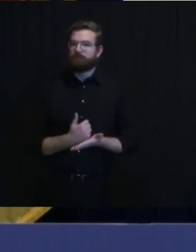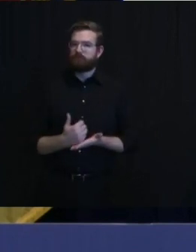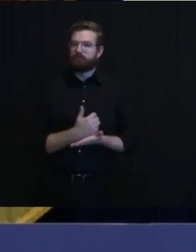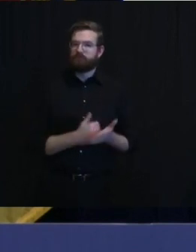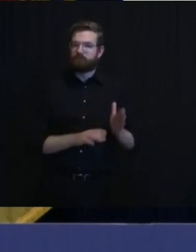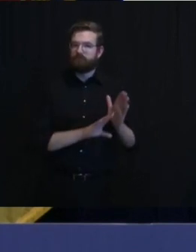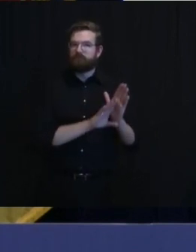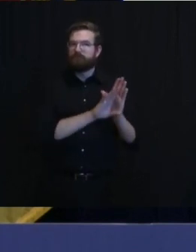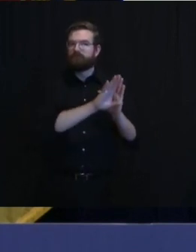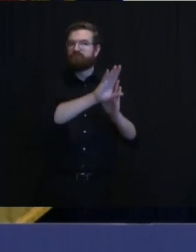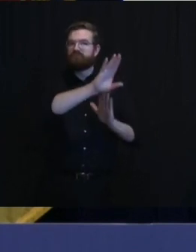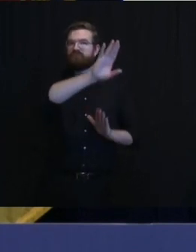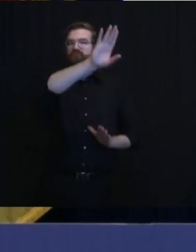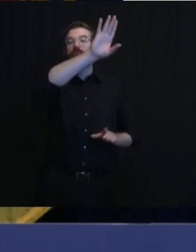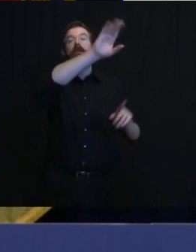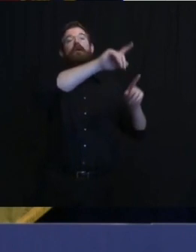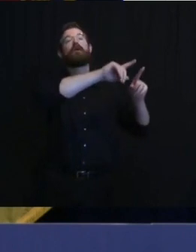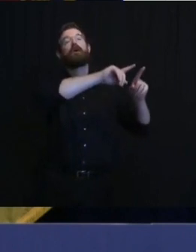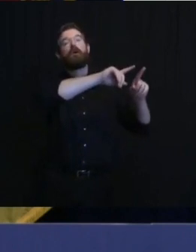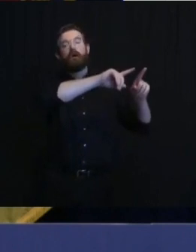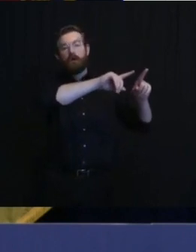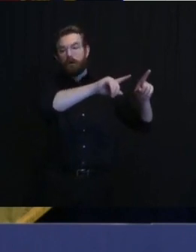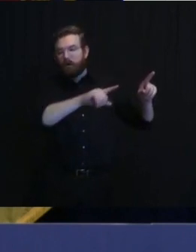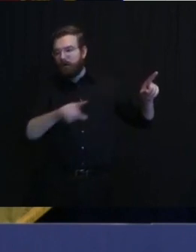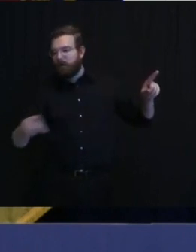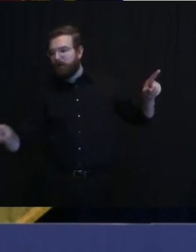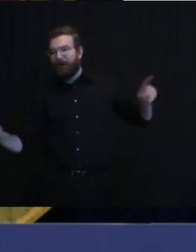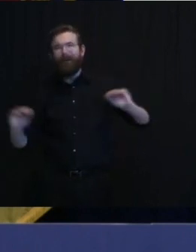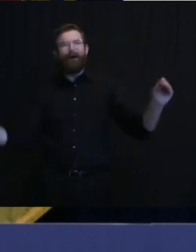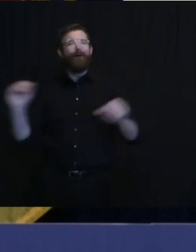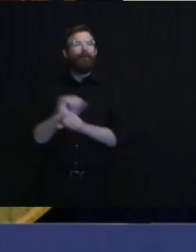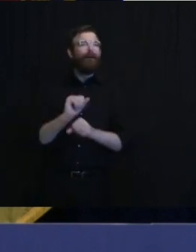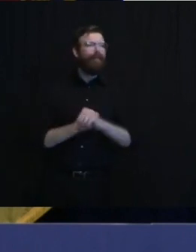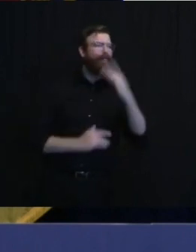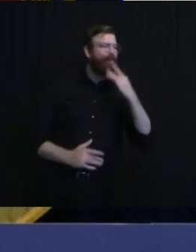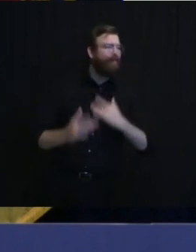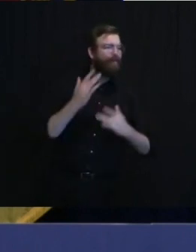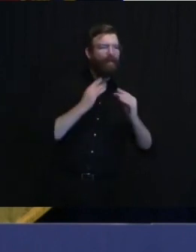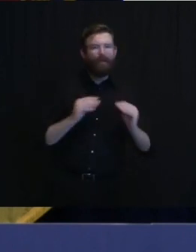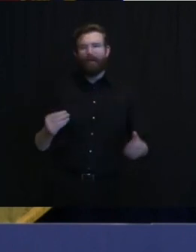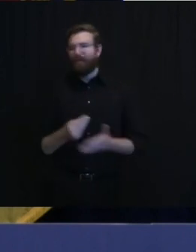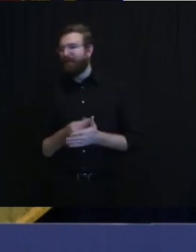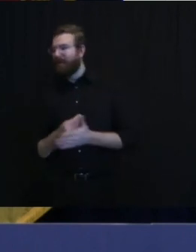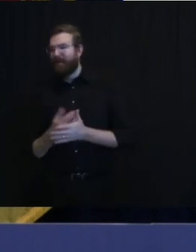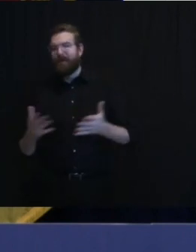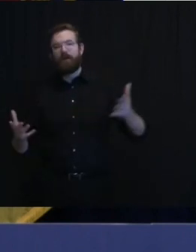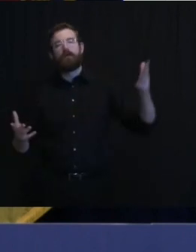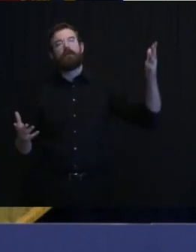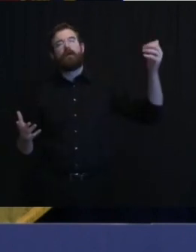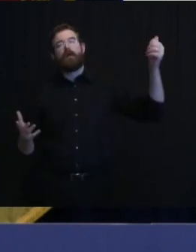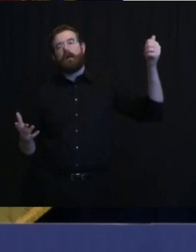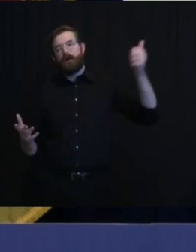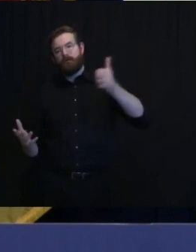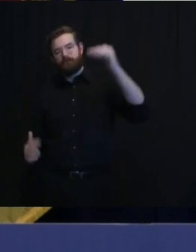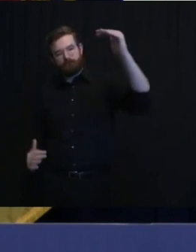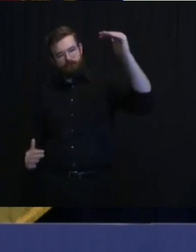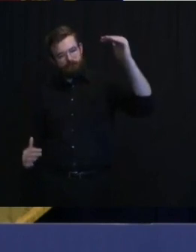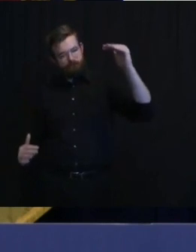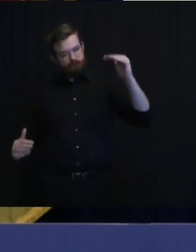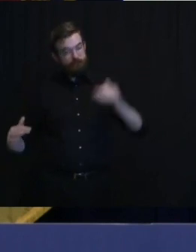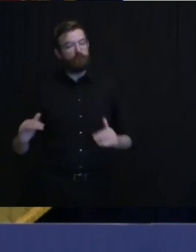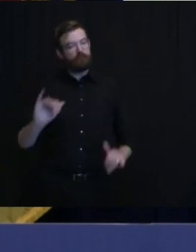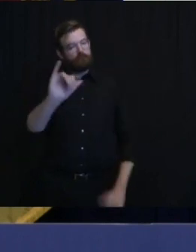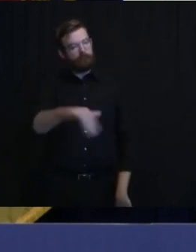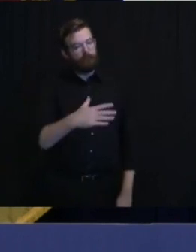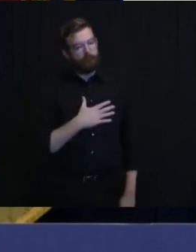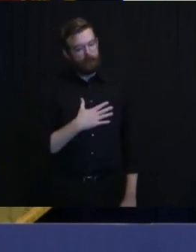But that's a personal opinion and not breaking news yet, because but that's the sort of thing. If